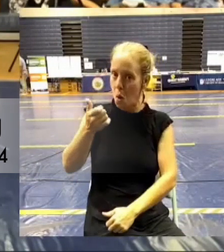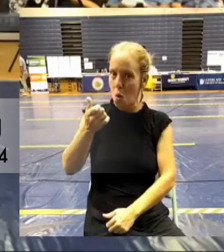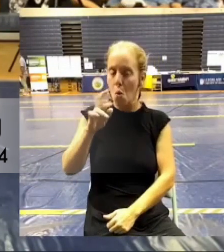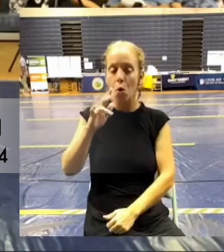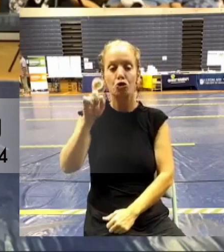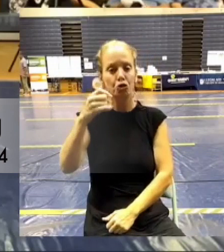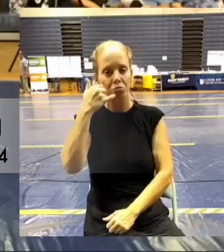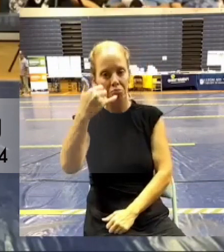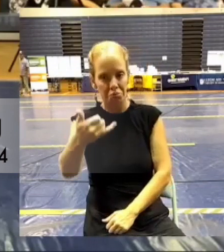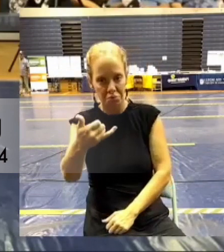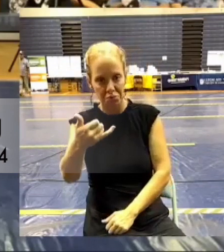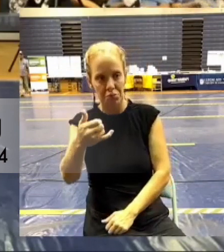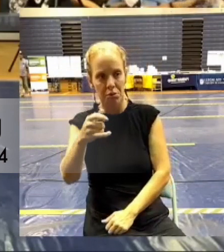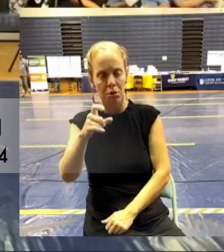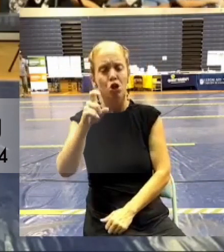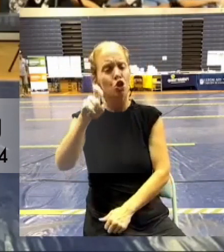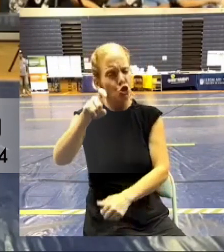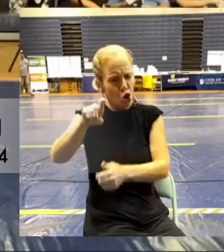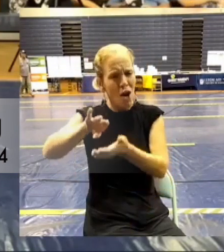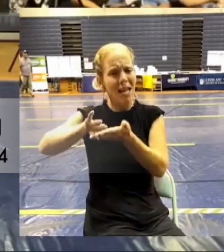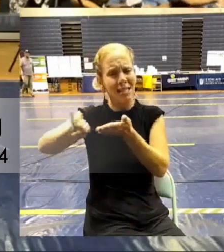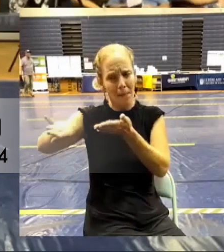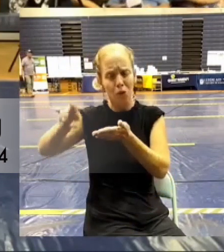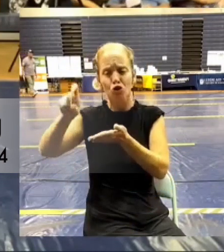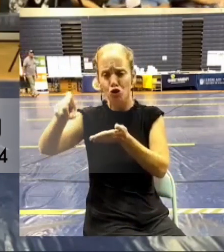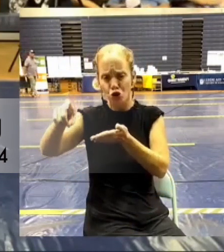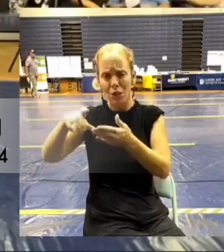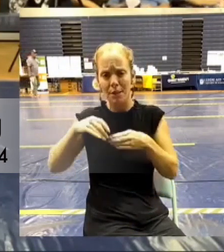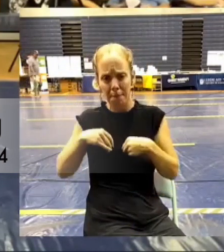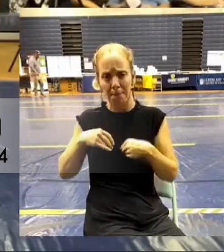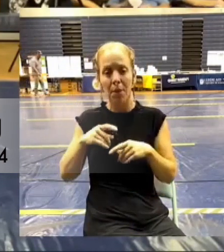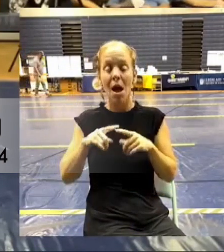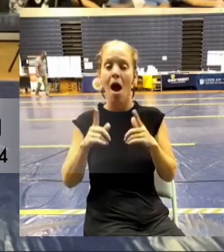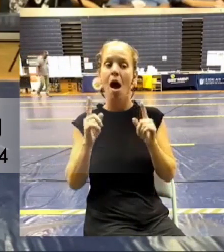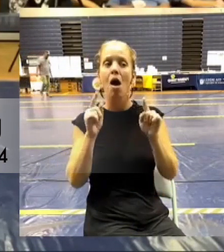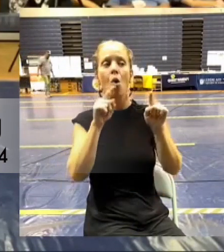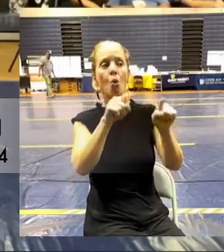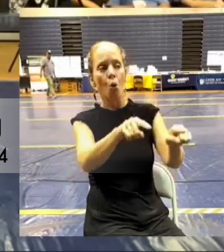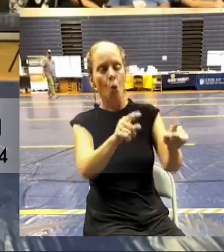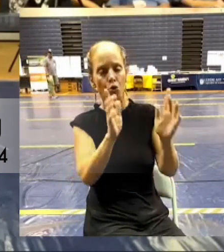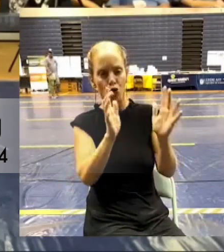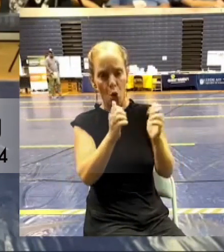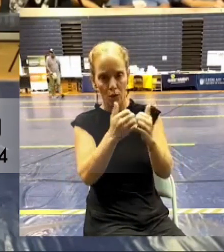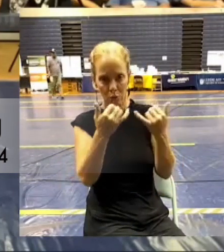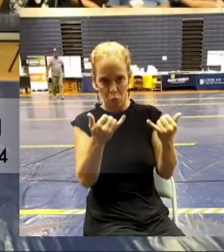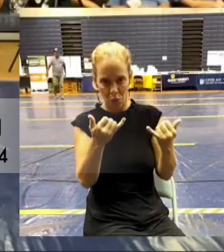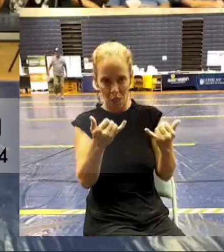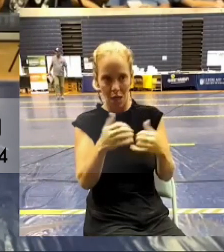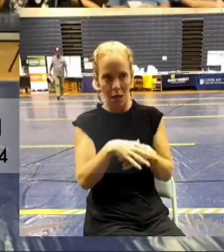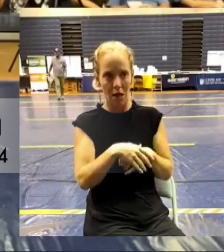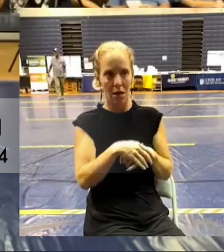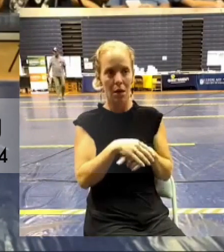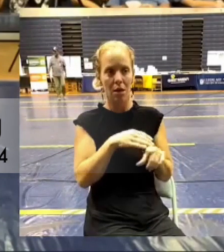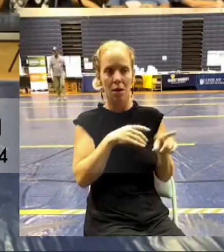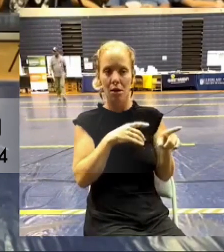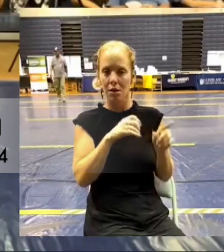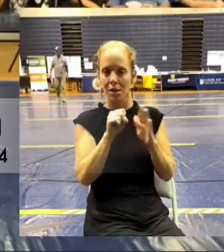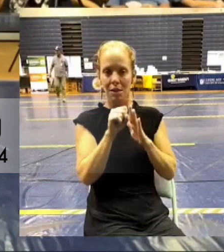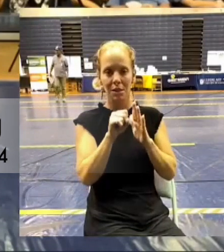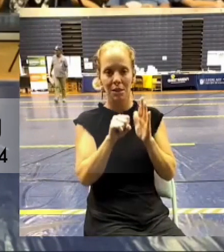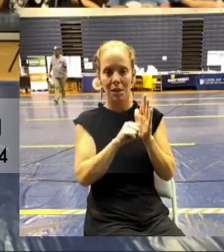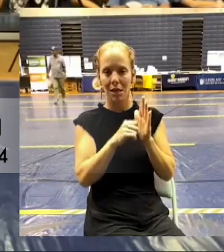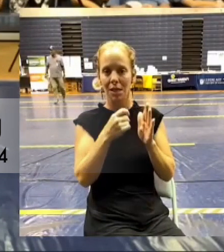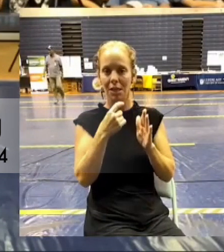because you should be getting the exemption. Well, went to talk to them today. They said that